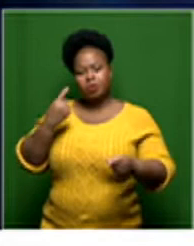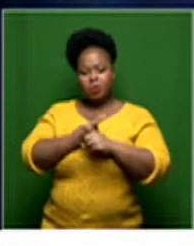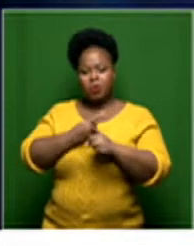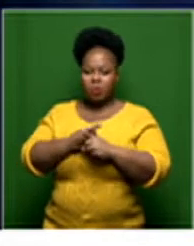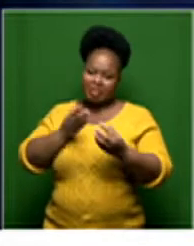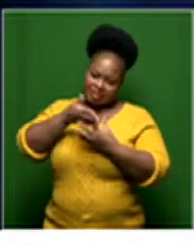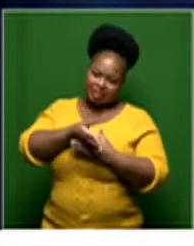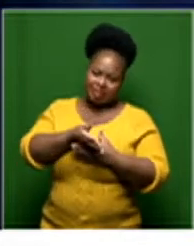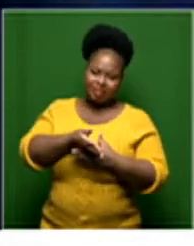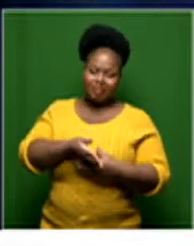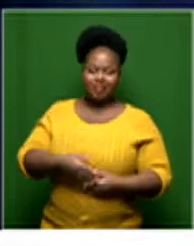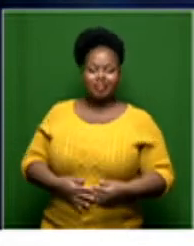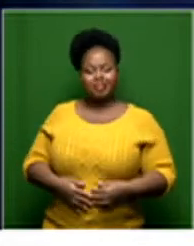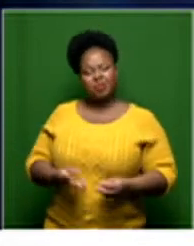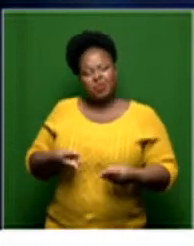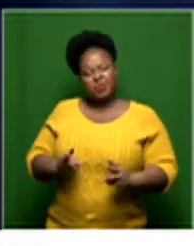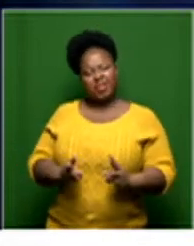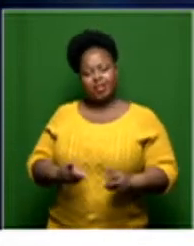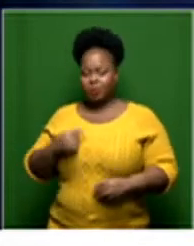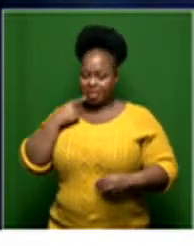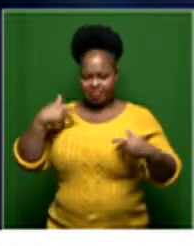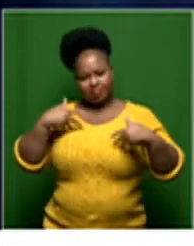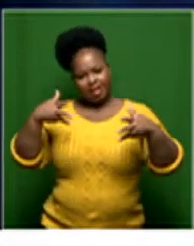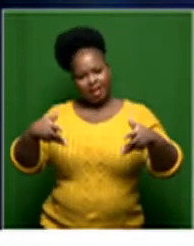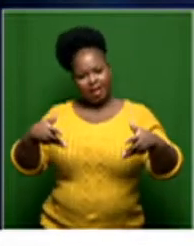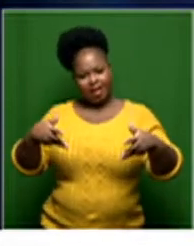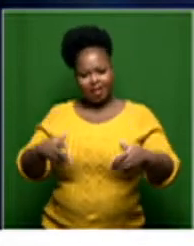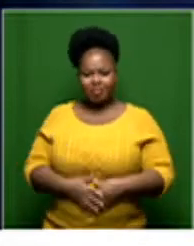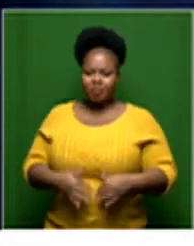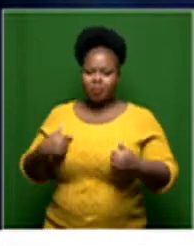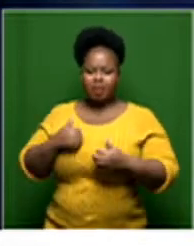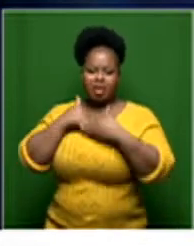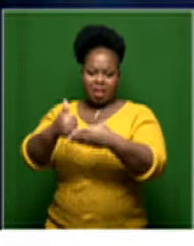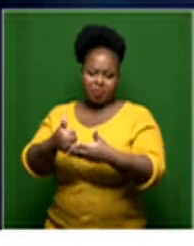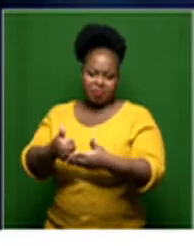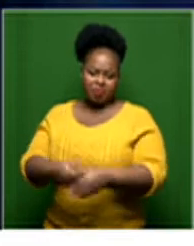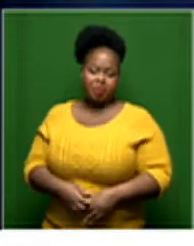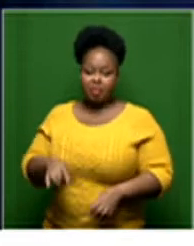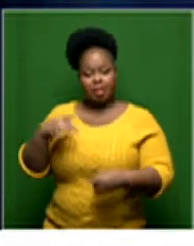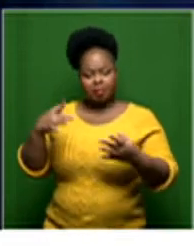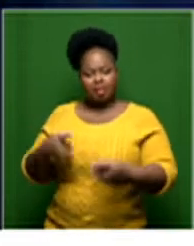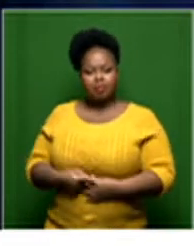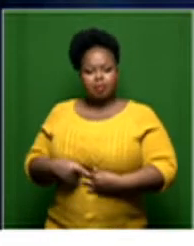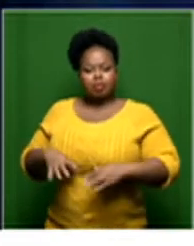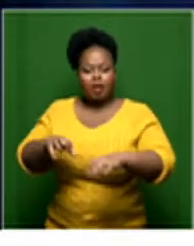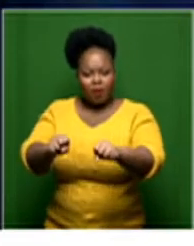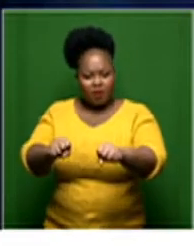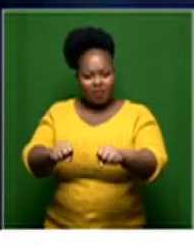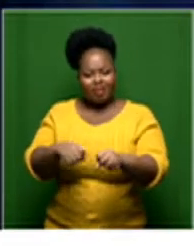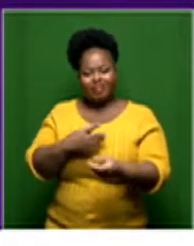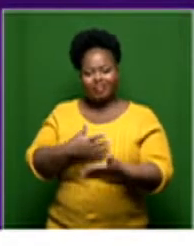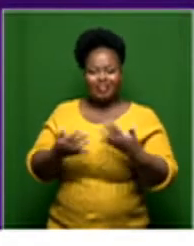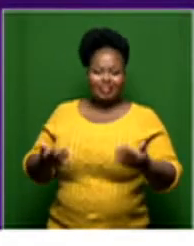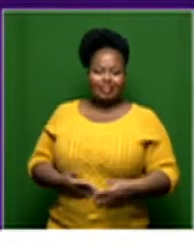in, with a way that would say, here I am, let me help you. Sometimes let me take over.